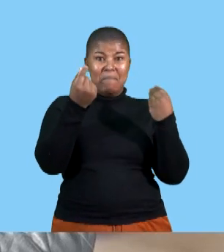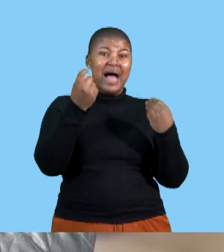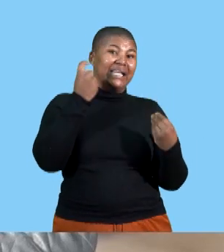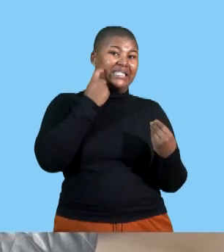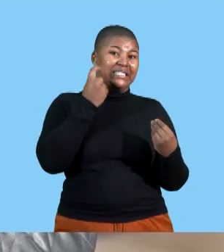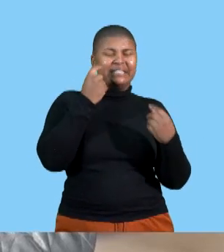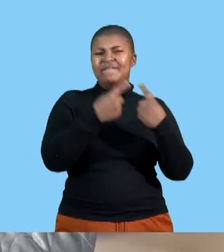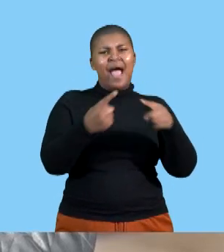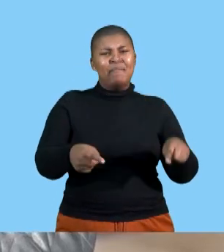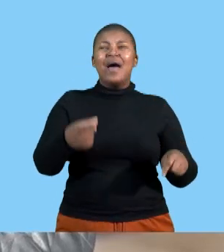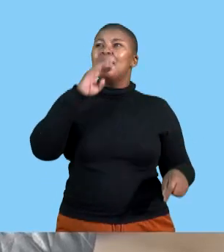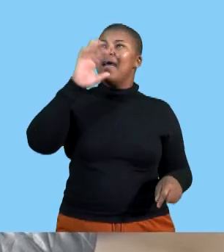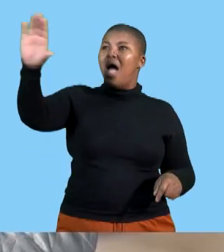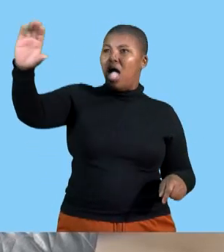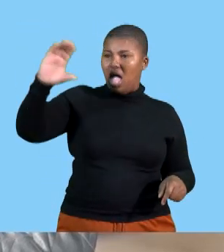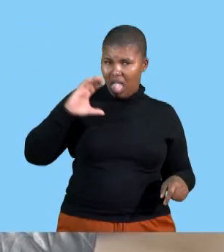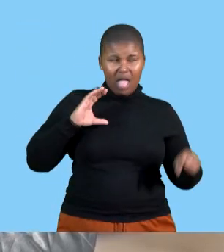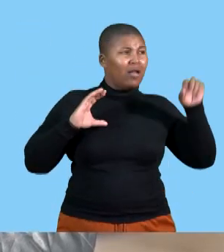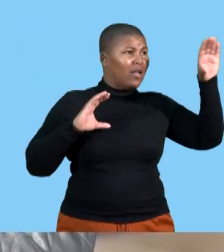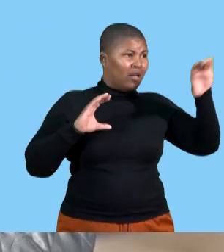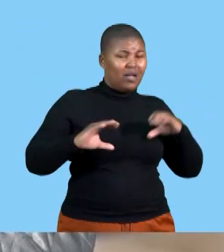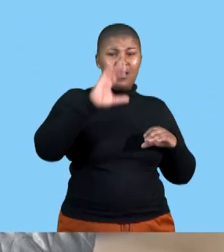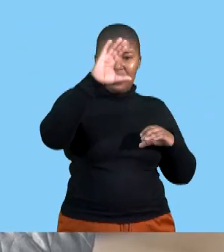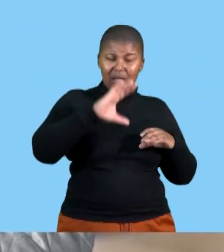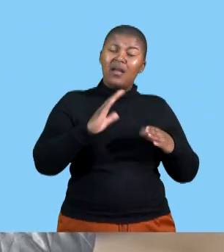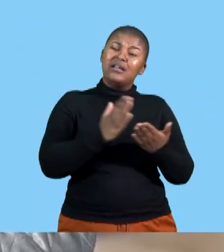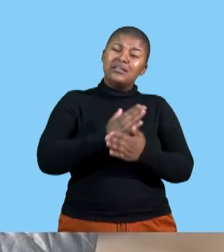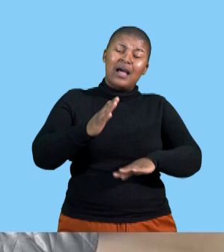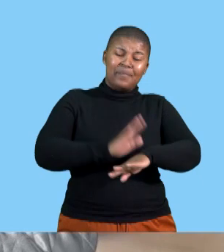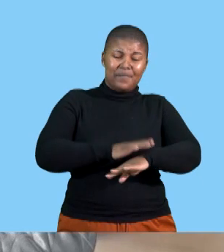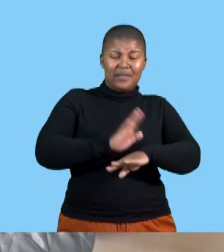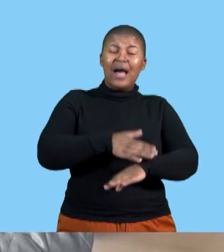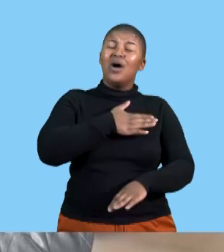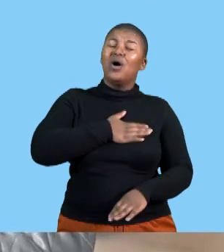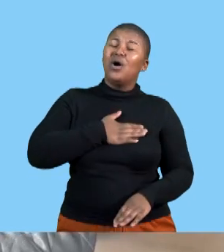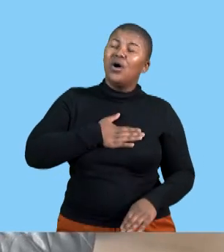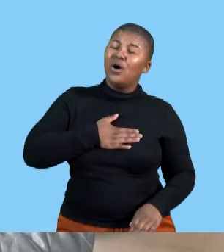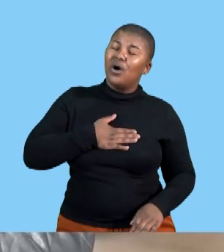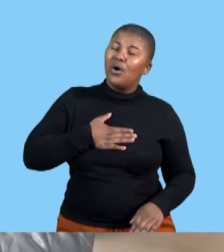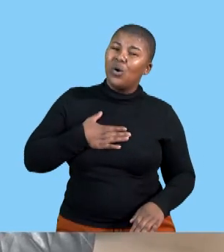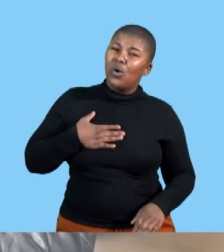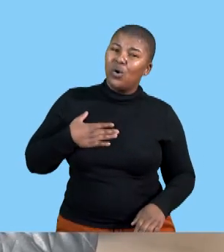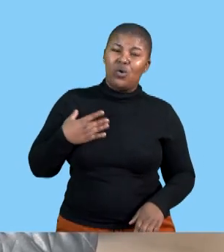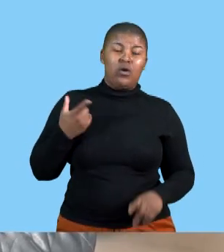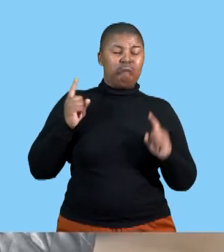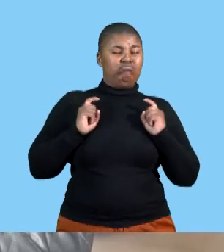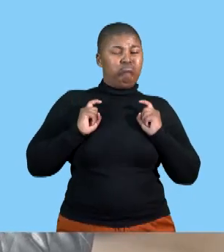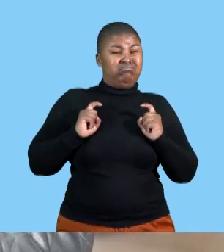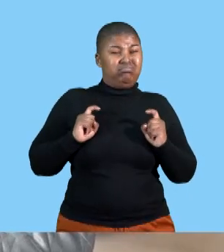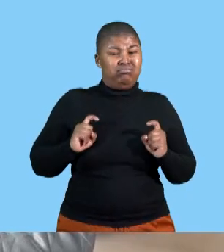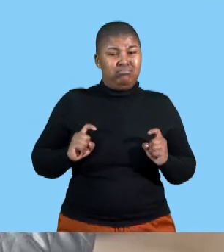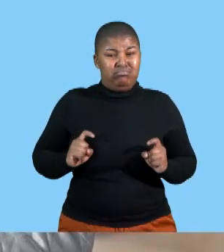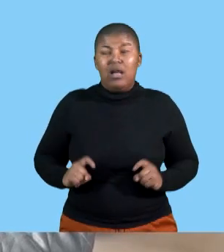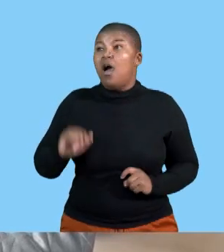to obtain grants, it can be a tiring process because they have to apply, and after applying they have to wait in